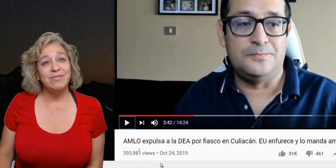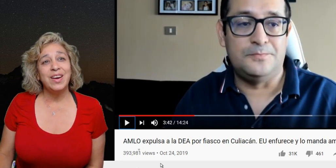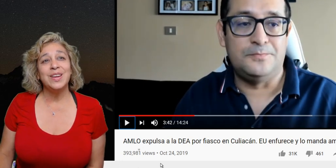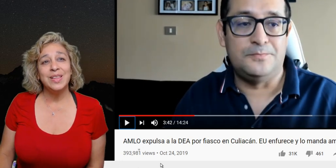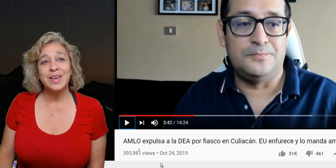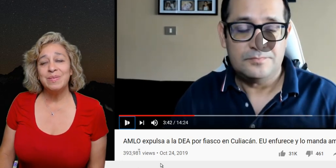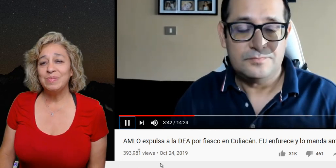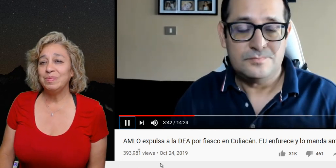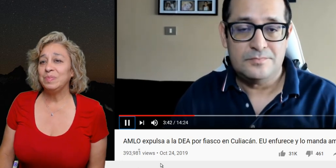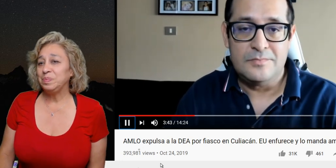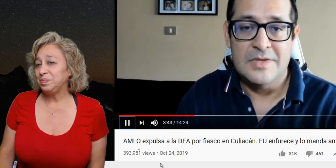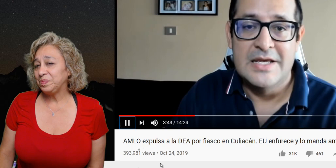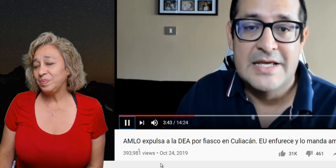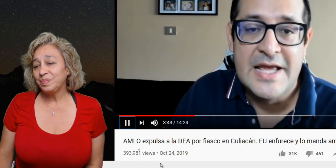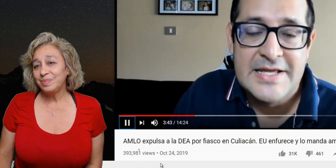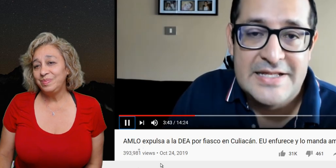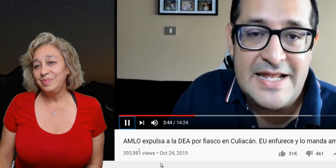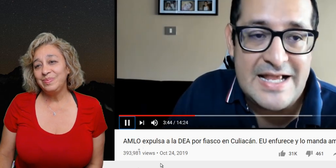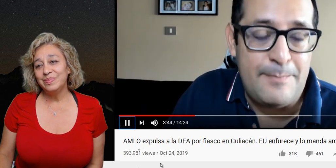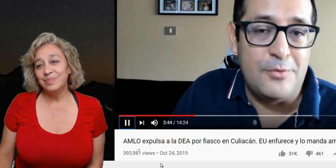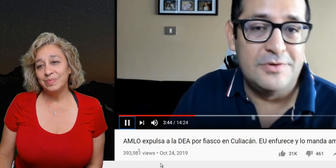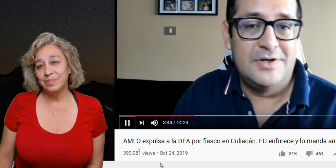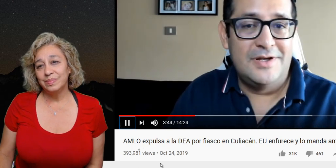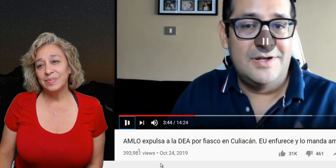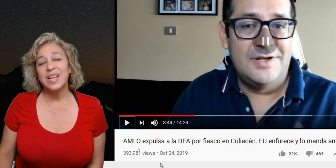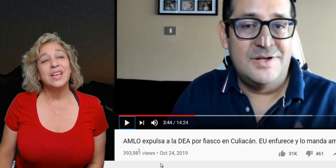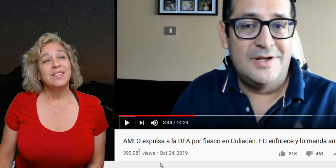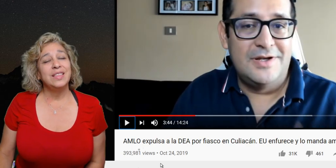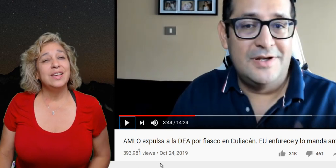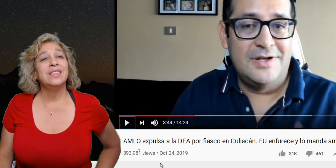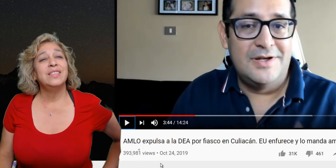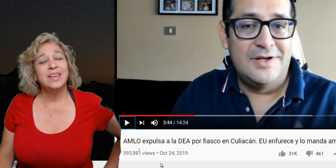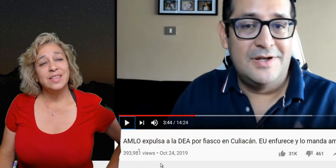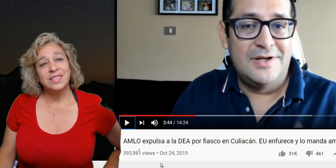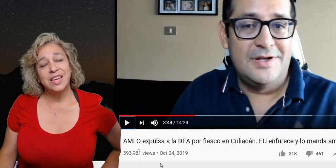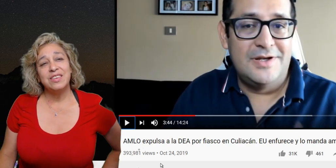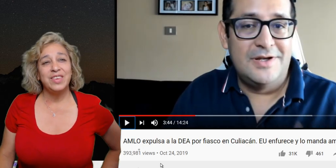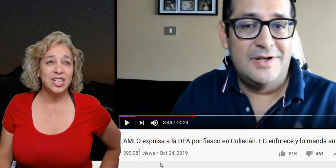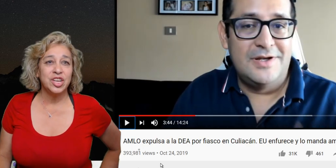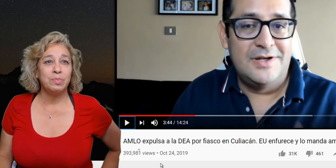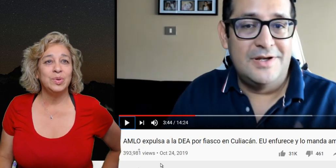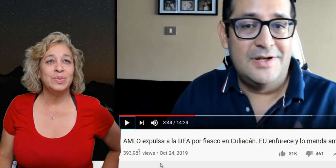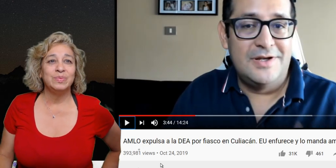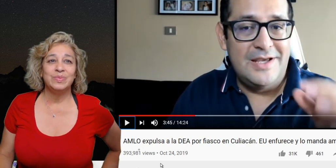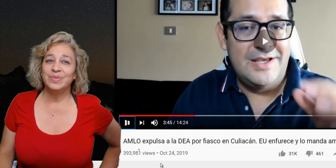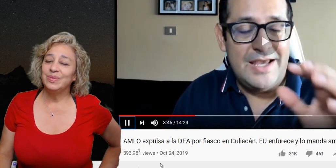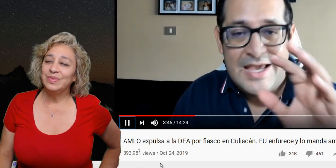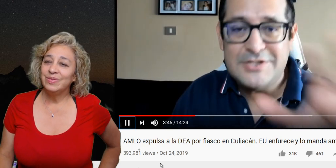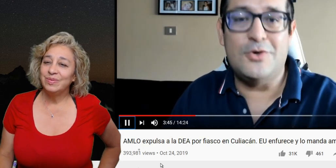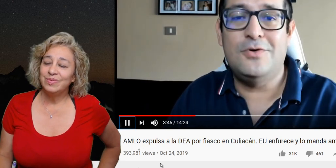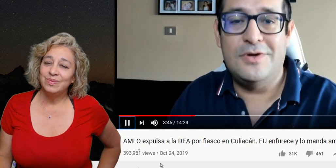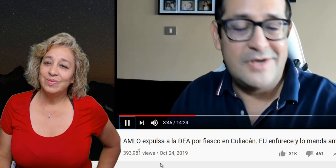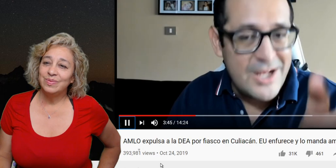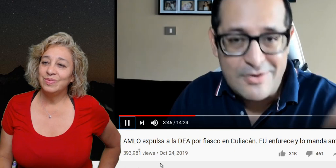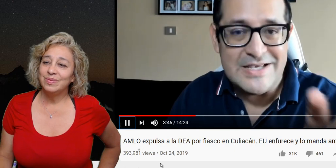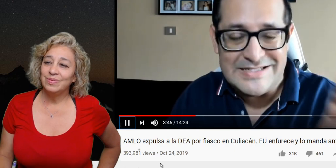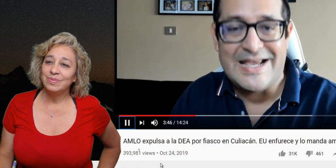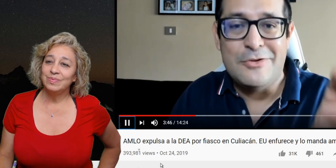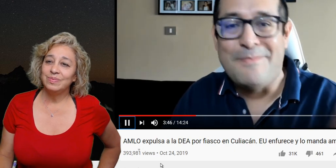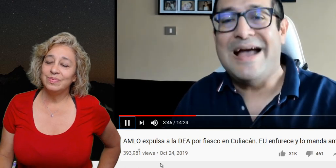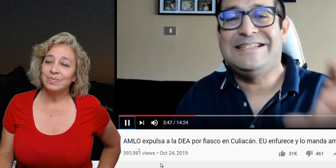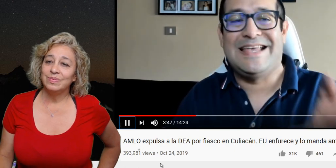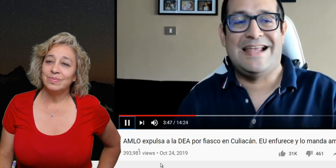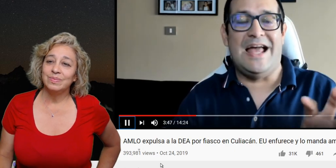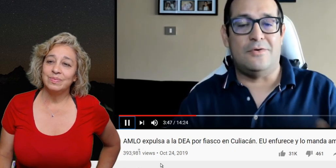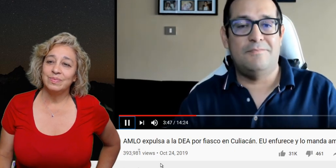son, finally. Del Capo. The son of El Chapo. Esto creo que ya está